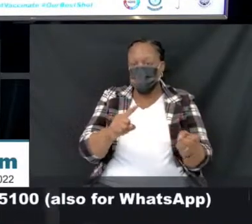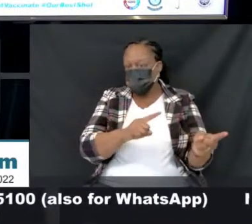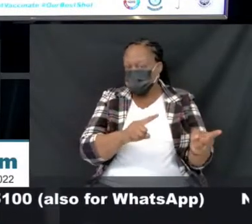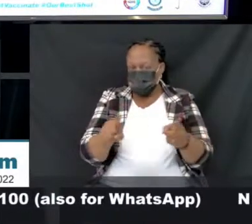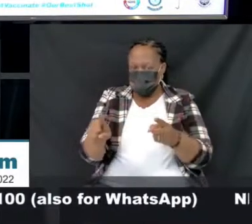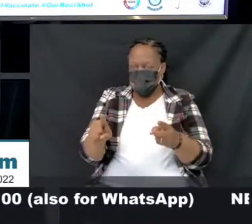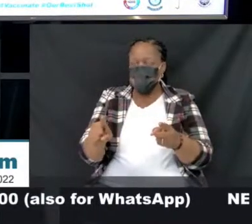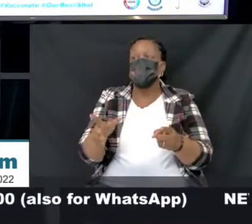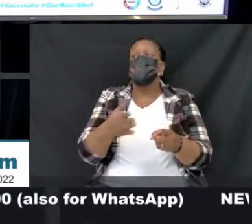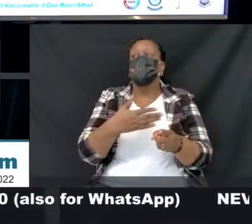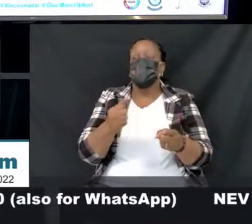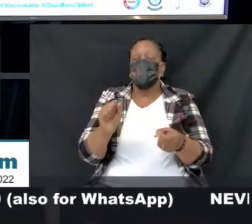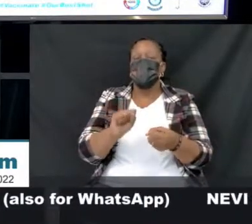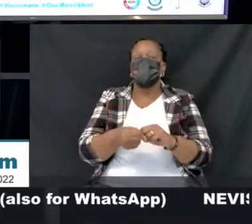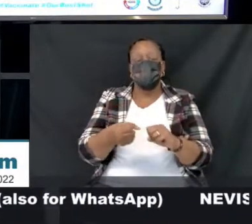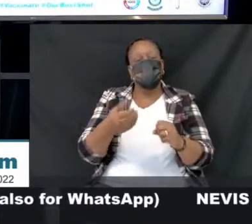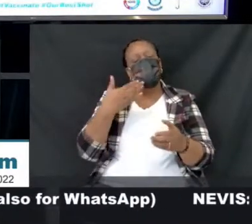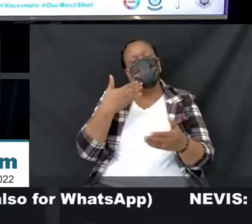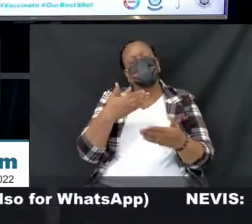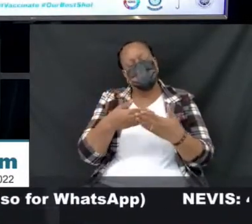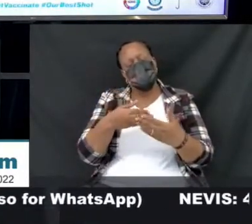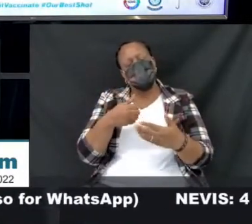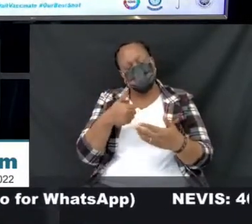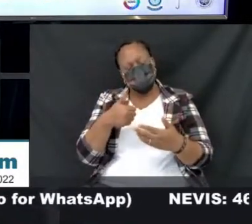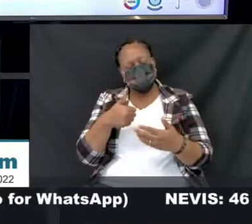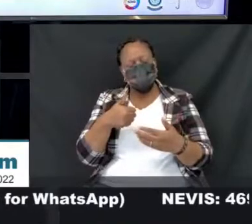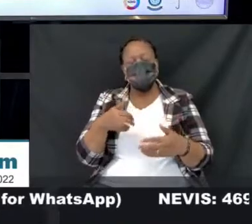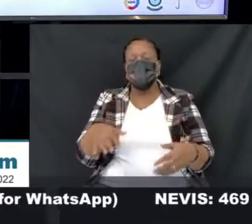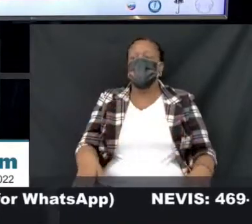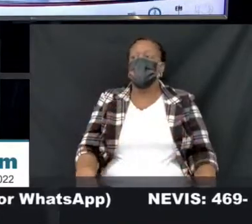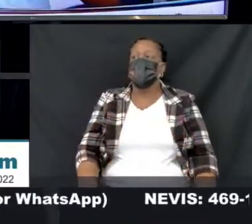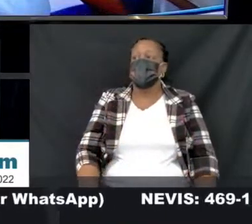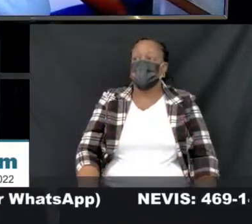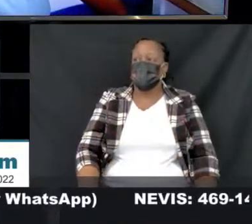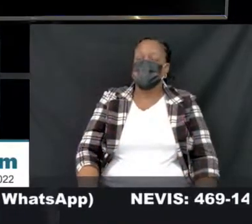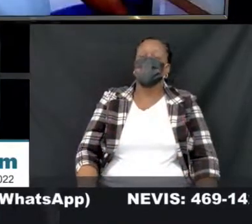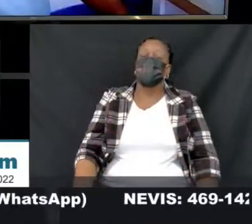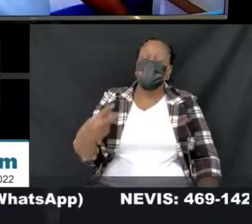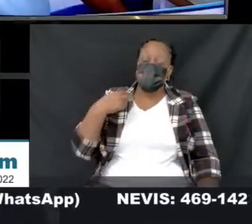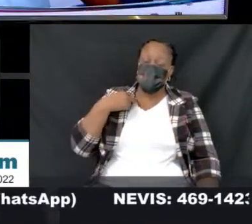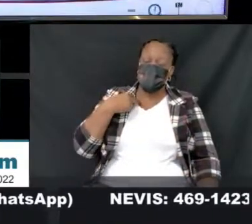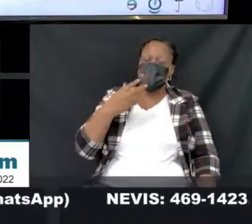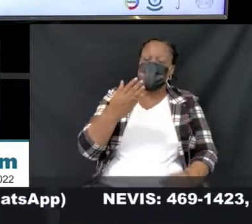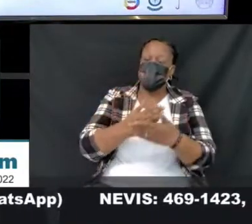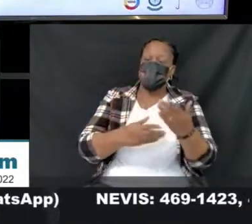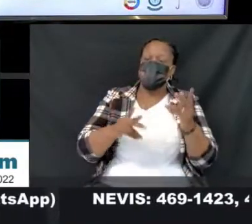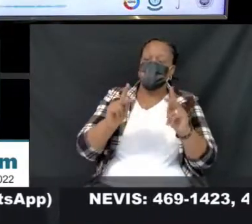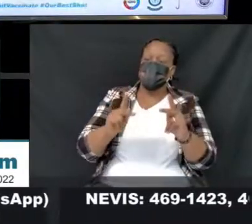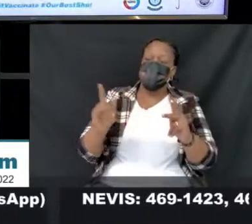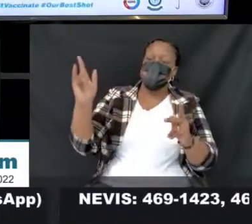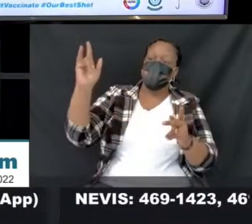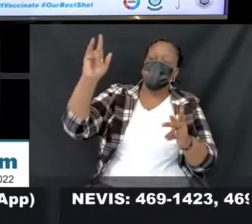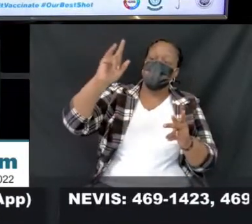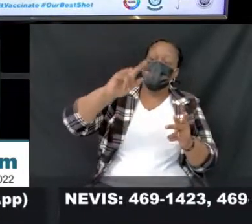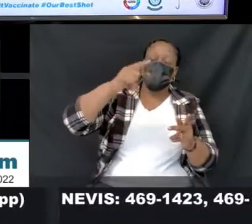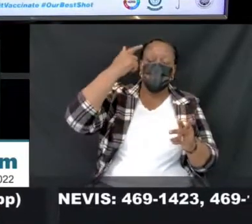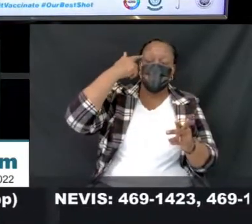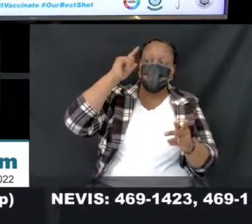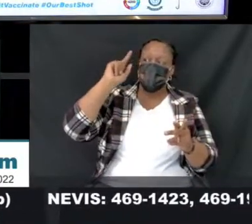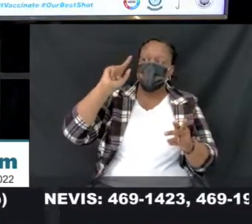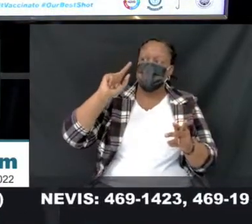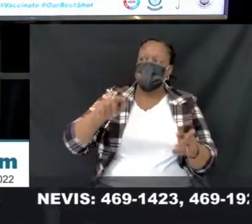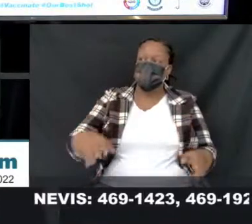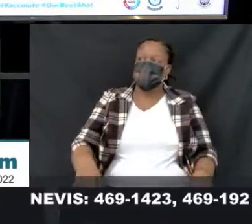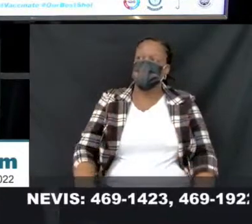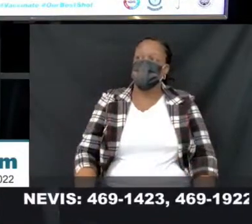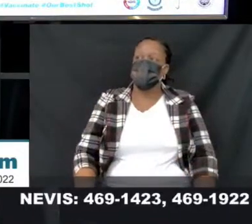have facilitated a number of international matches with the previous members of the executive, Mr.